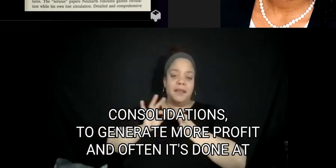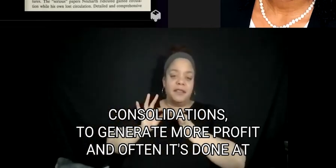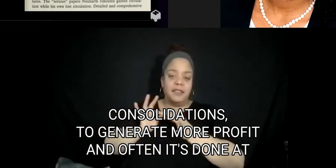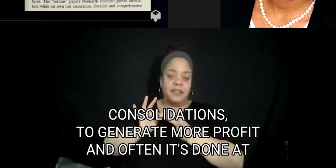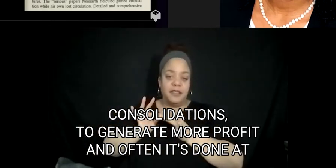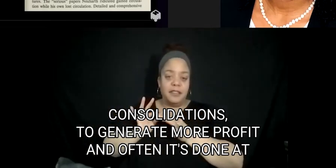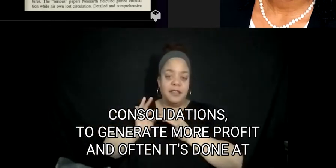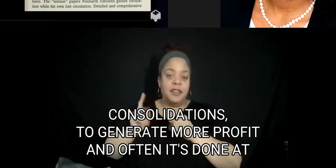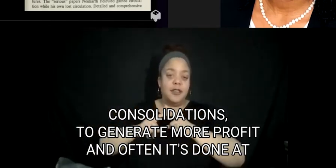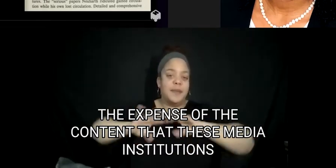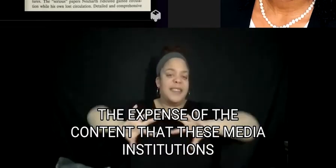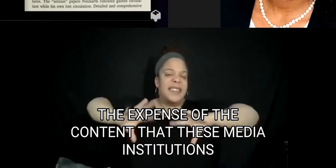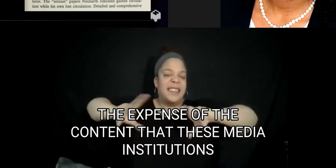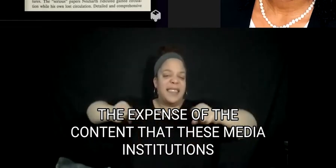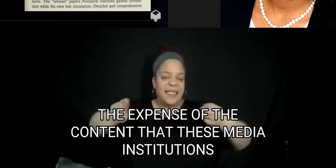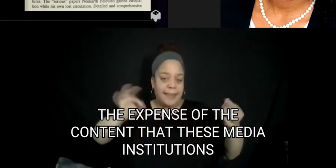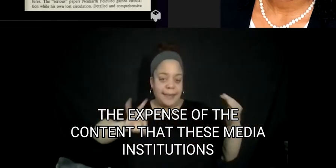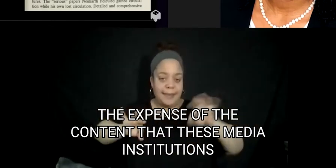produce.